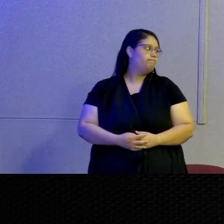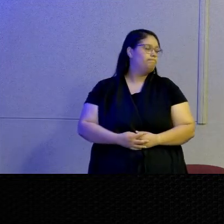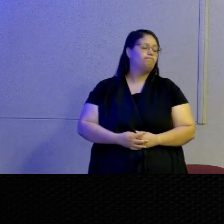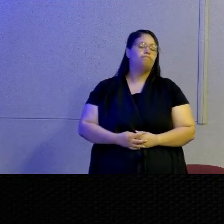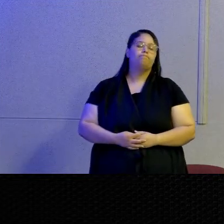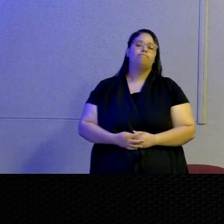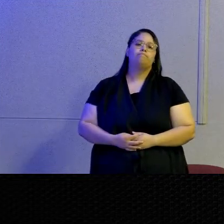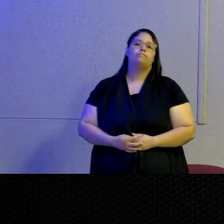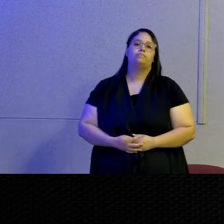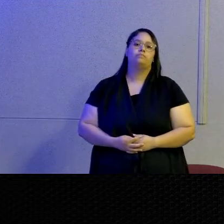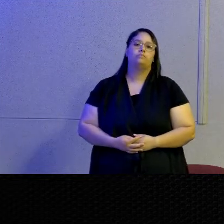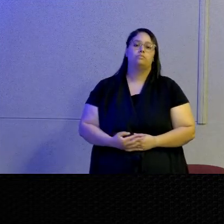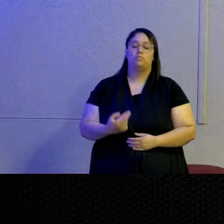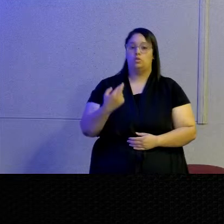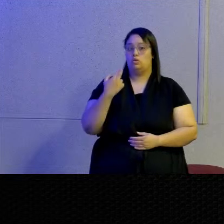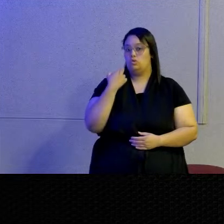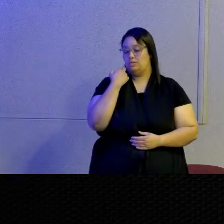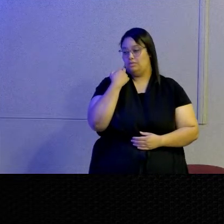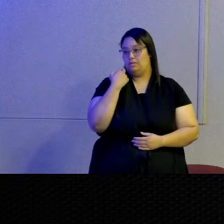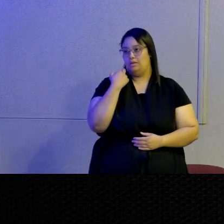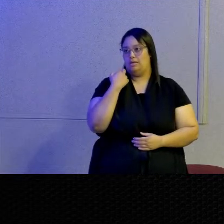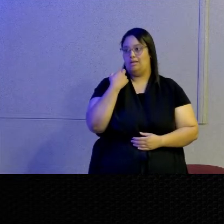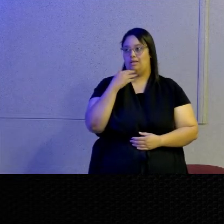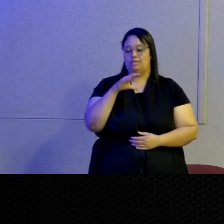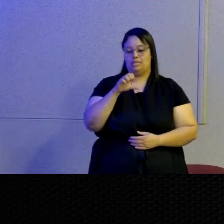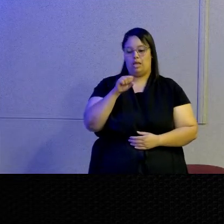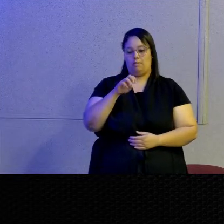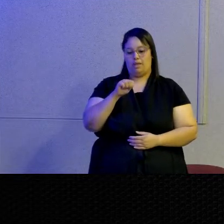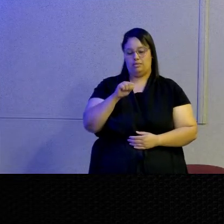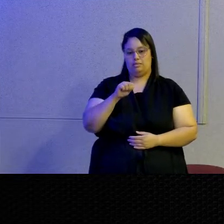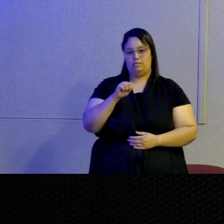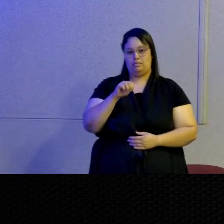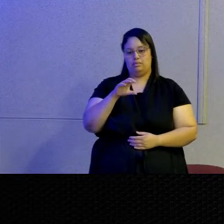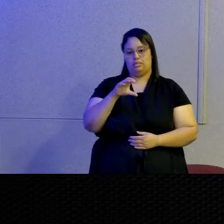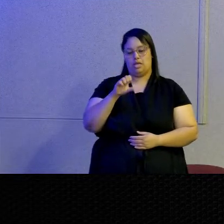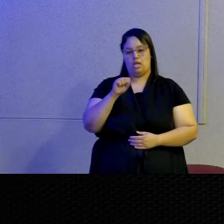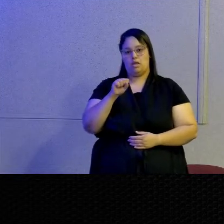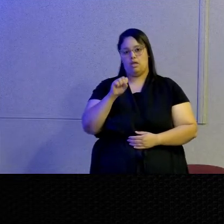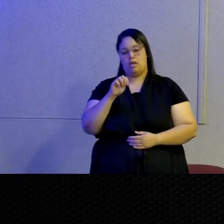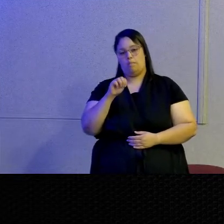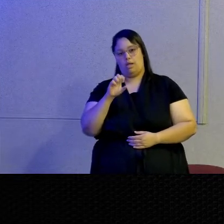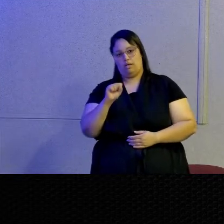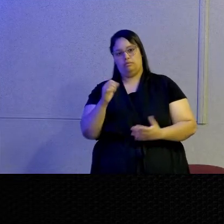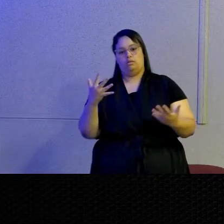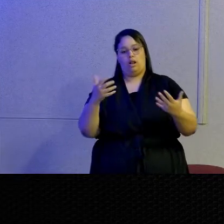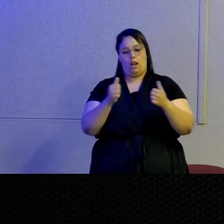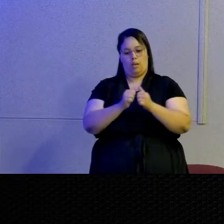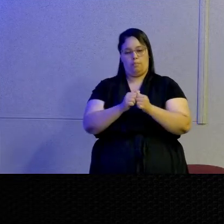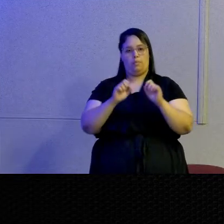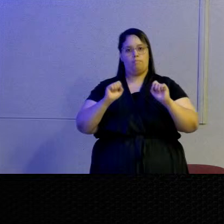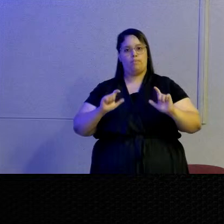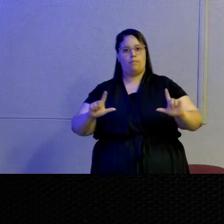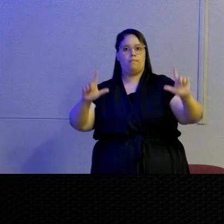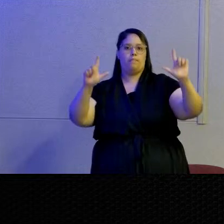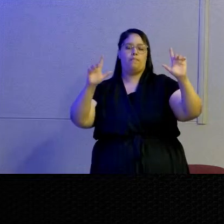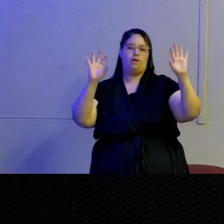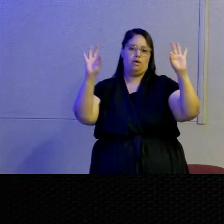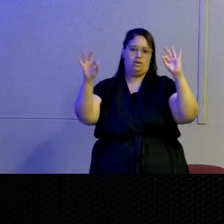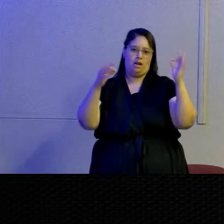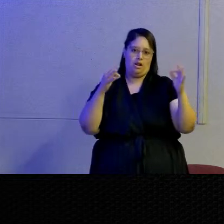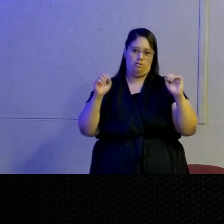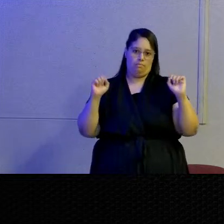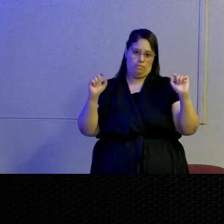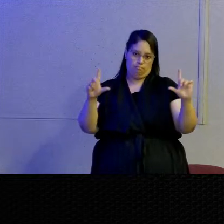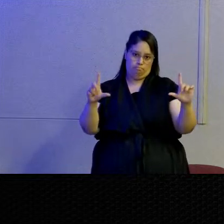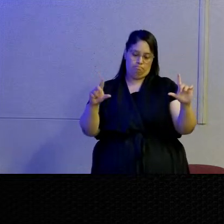So just recently, the CMS collaboration has published an analysis